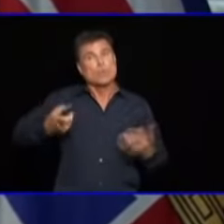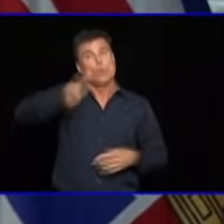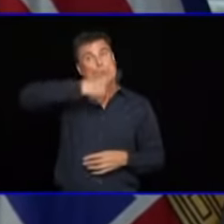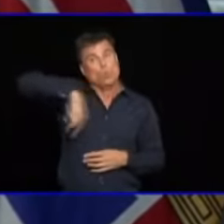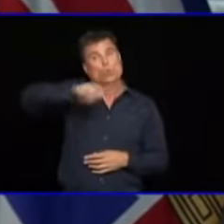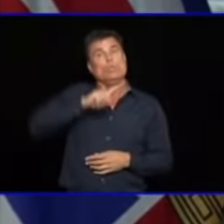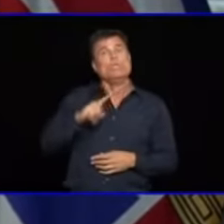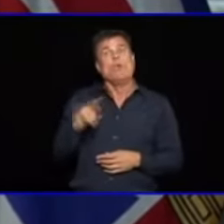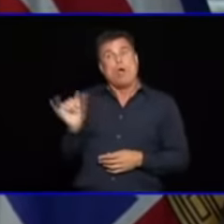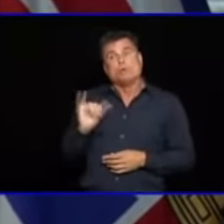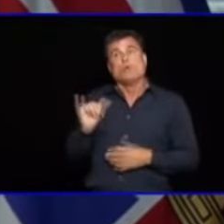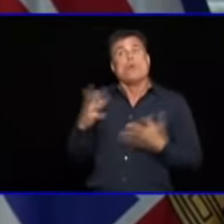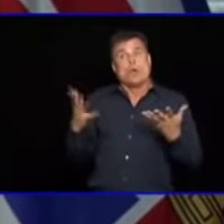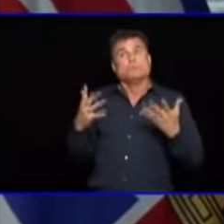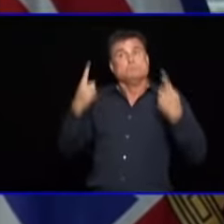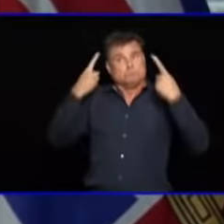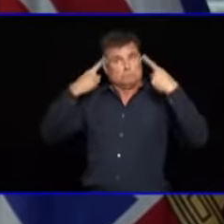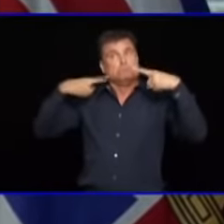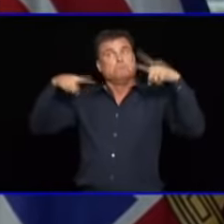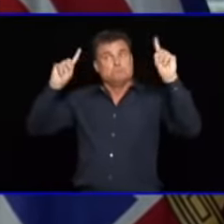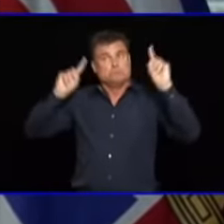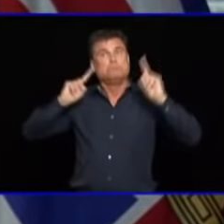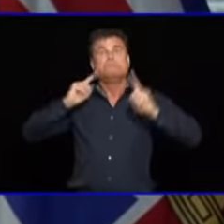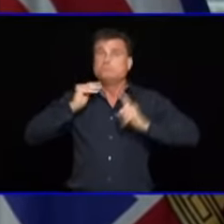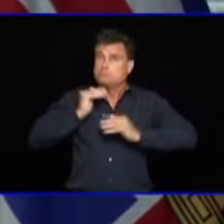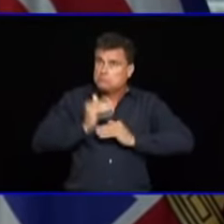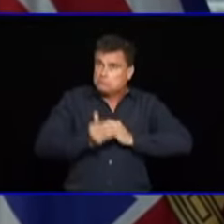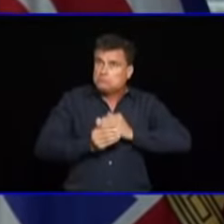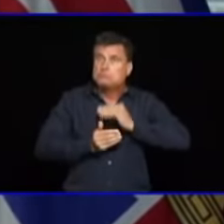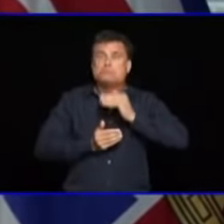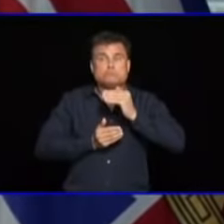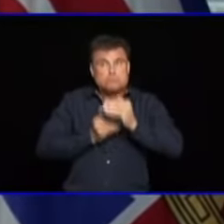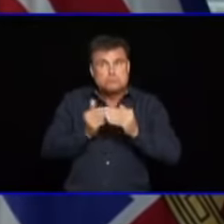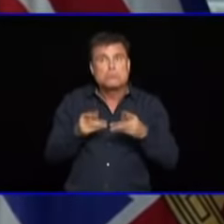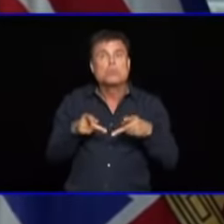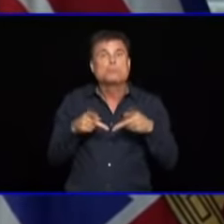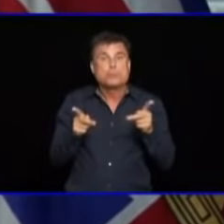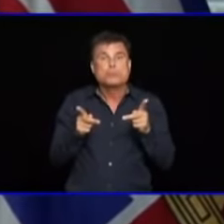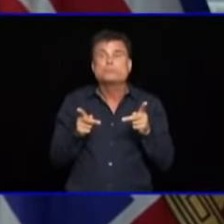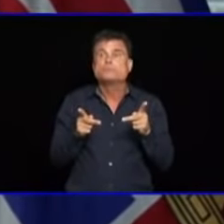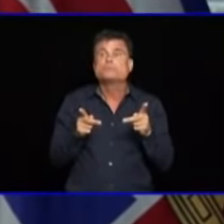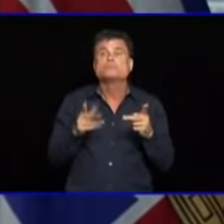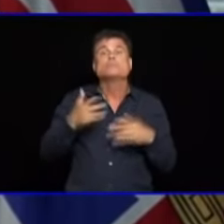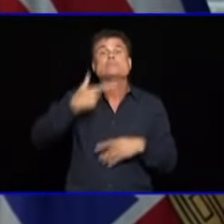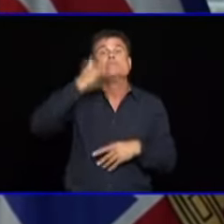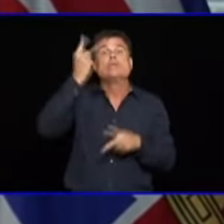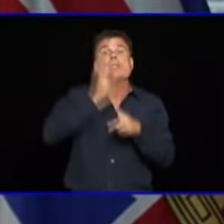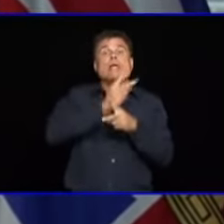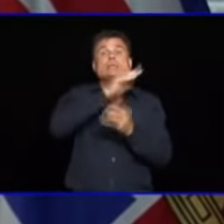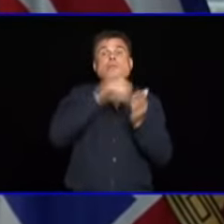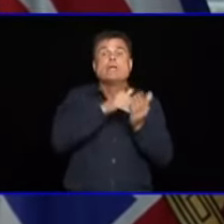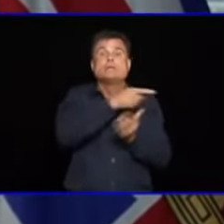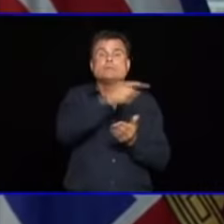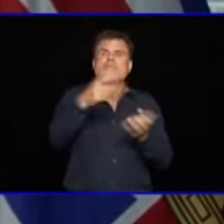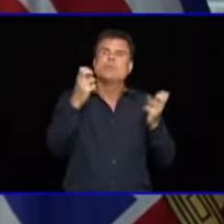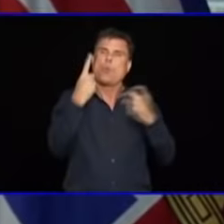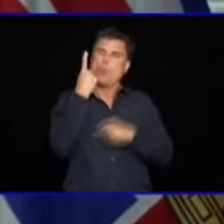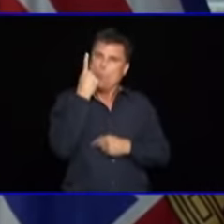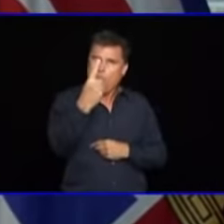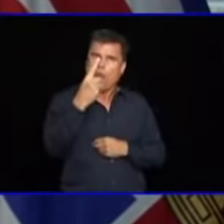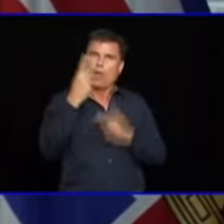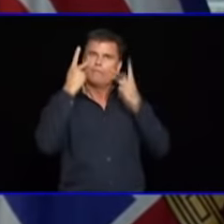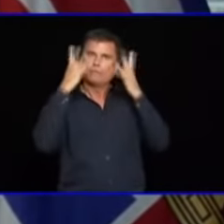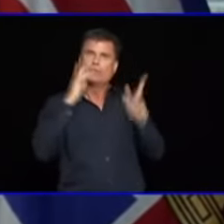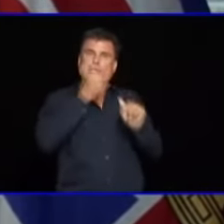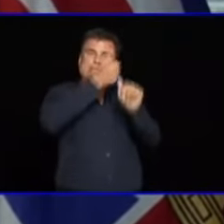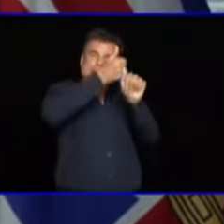care without an increase in transmission to long-term care, the methodical way that we have opened the economy to